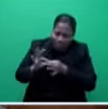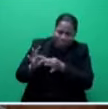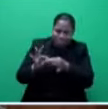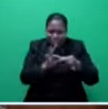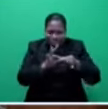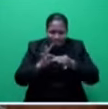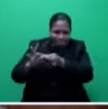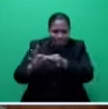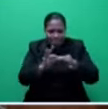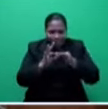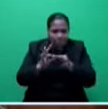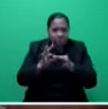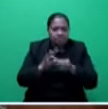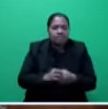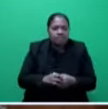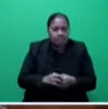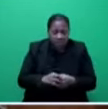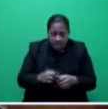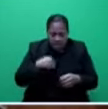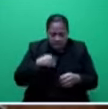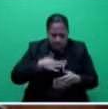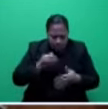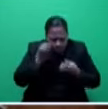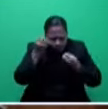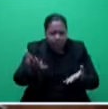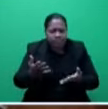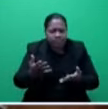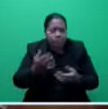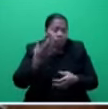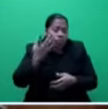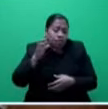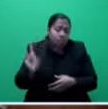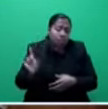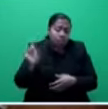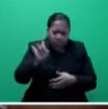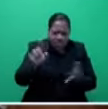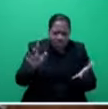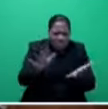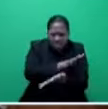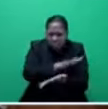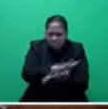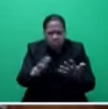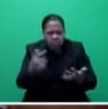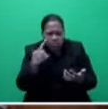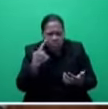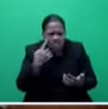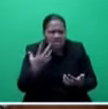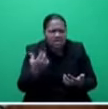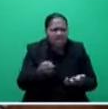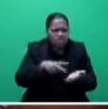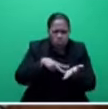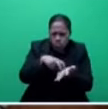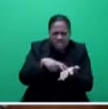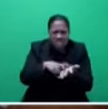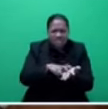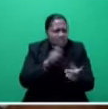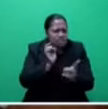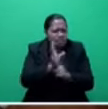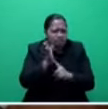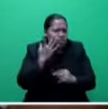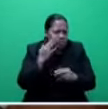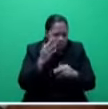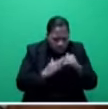our investigation into school infrastructure damage, we found that there were cases of weaknesses, especially in construction methodology used